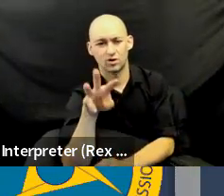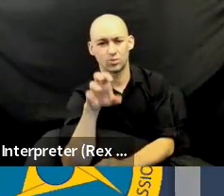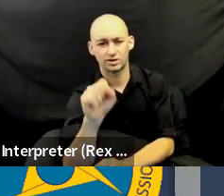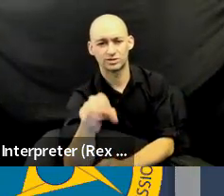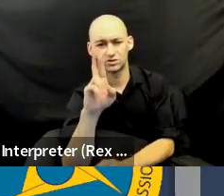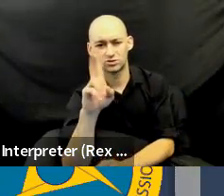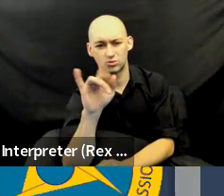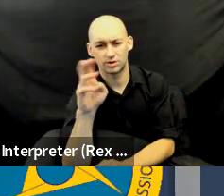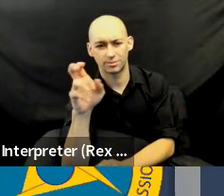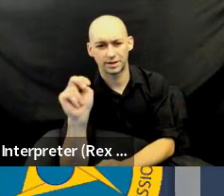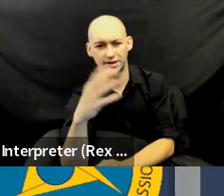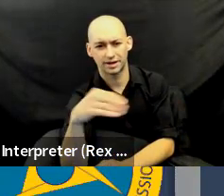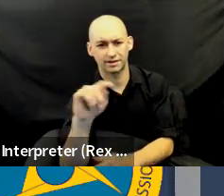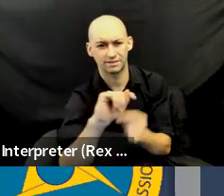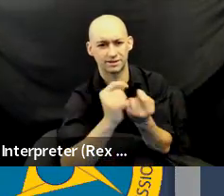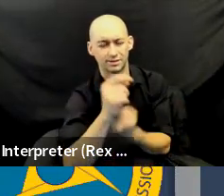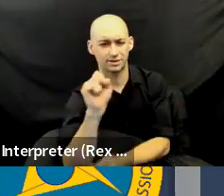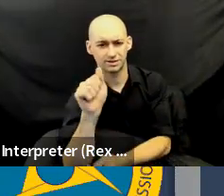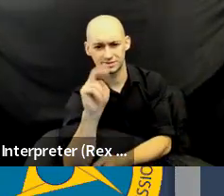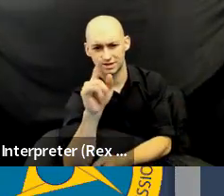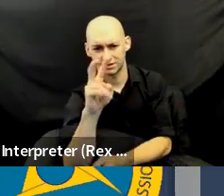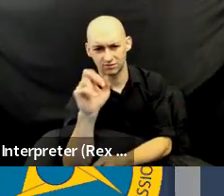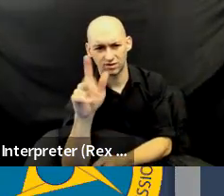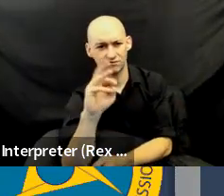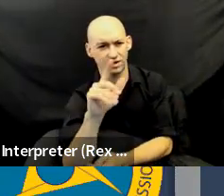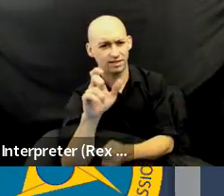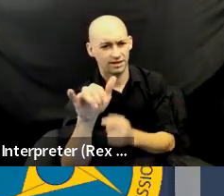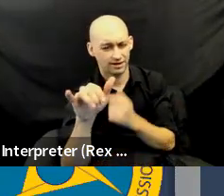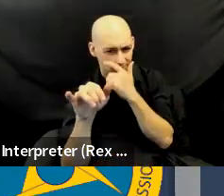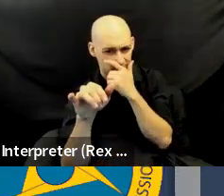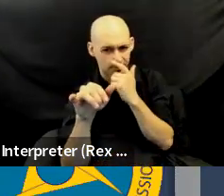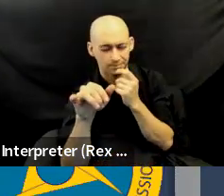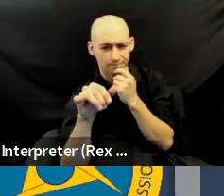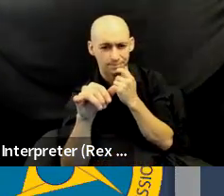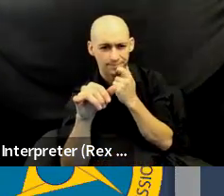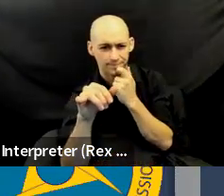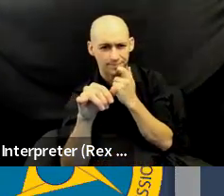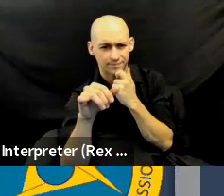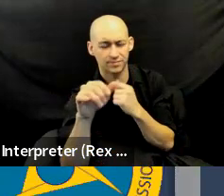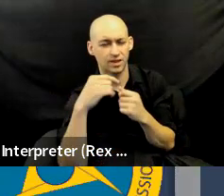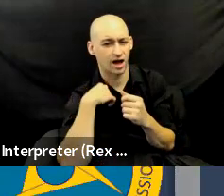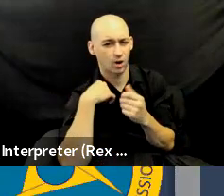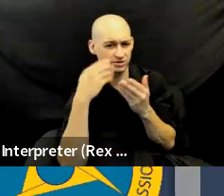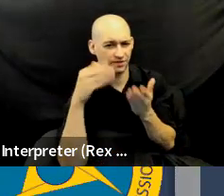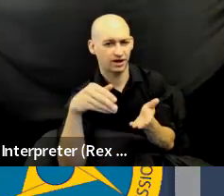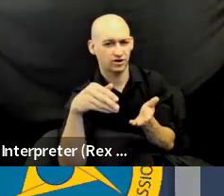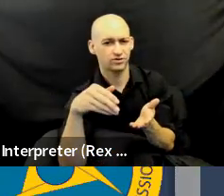the team at San Gabriel Valley, and Active San Gabriel Valley. You know, I was there at